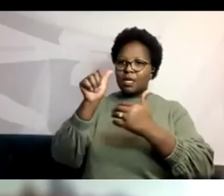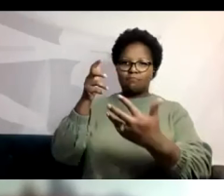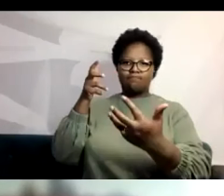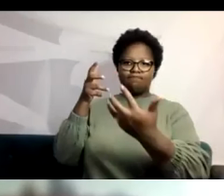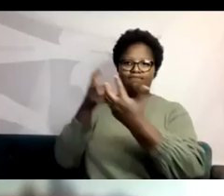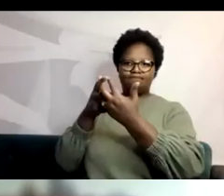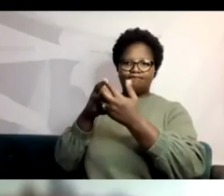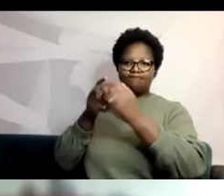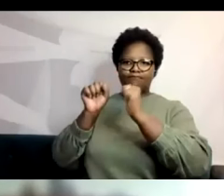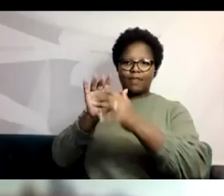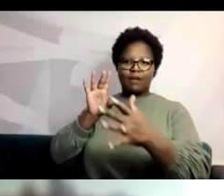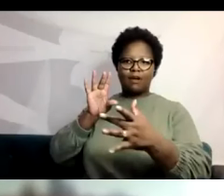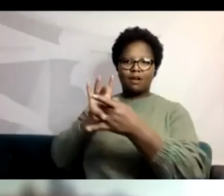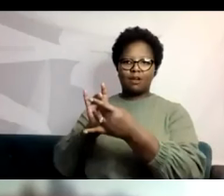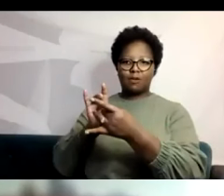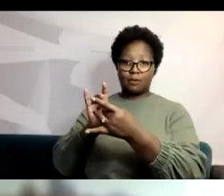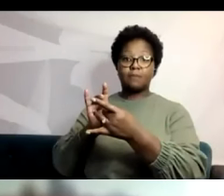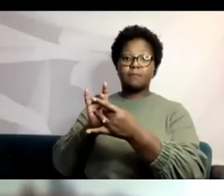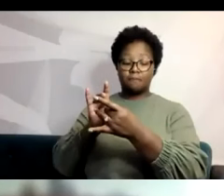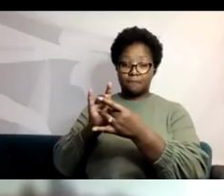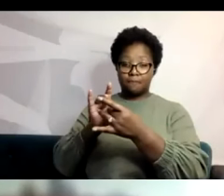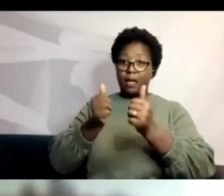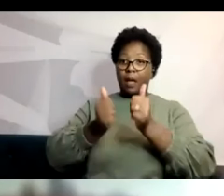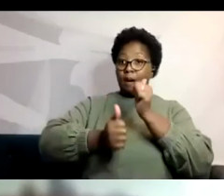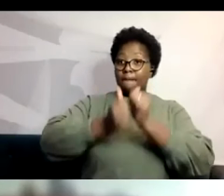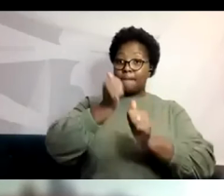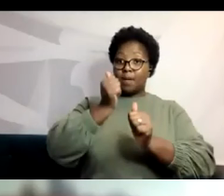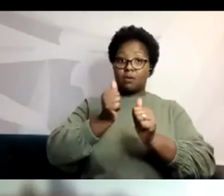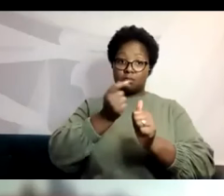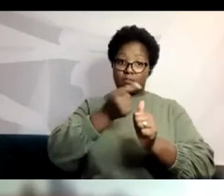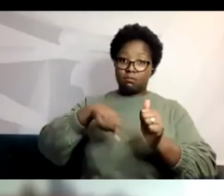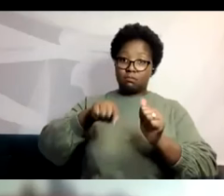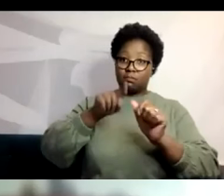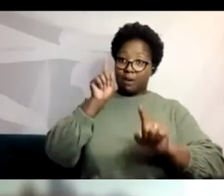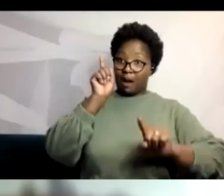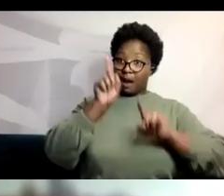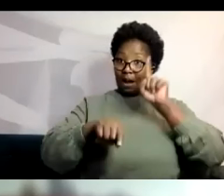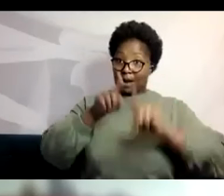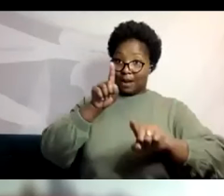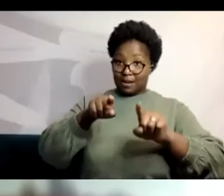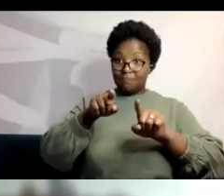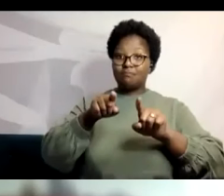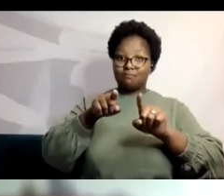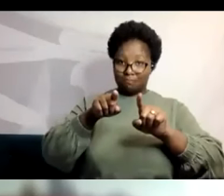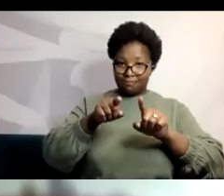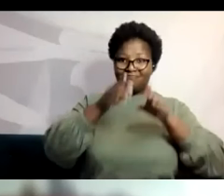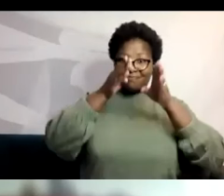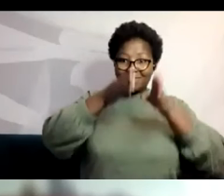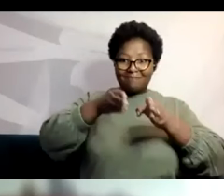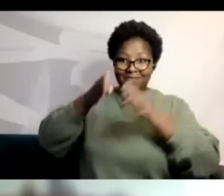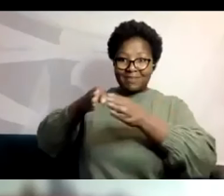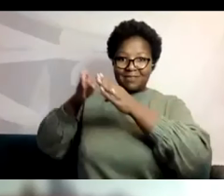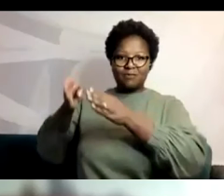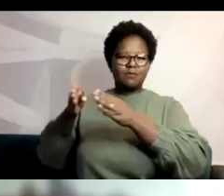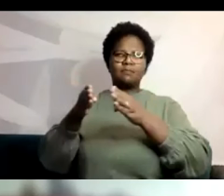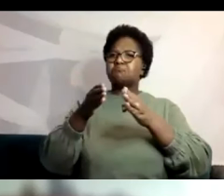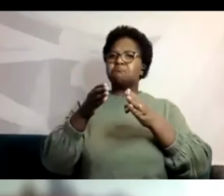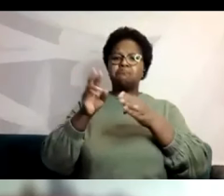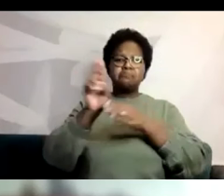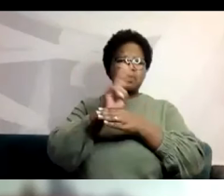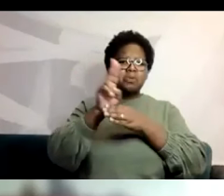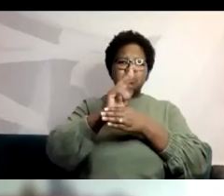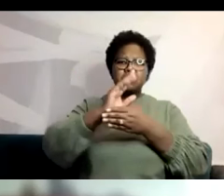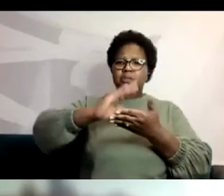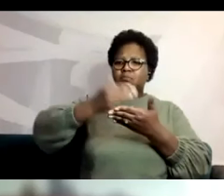use the computers to either, work on a learning program, to listen